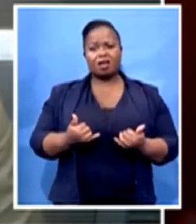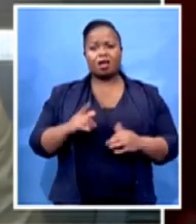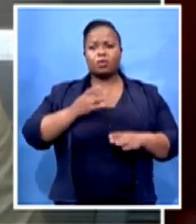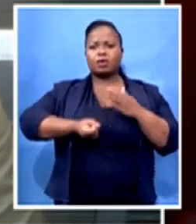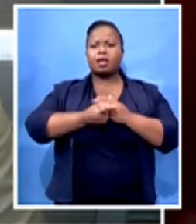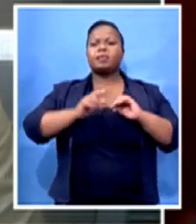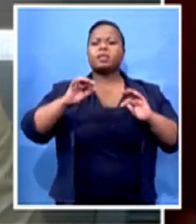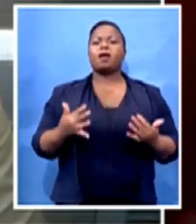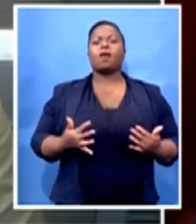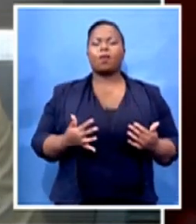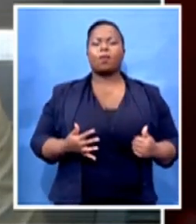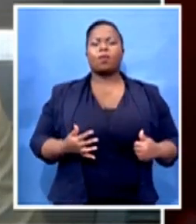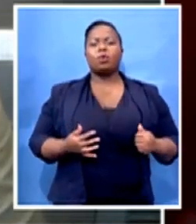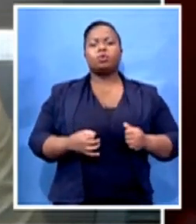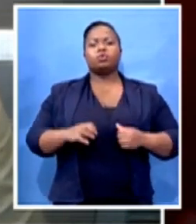from these platforms?